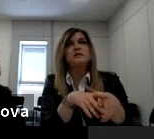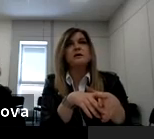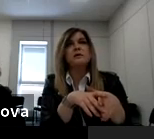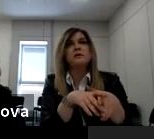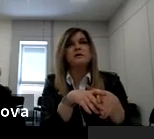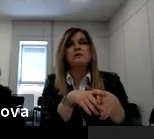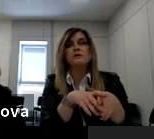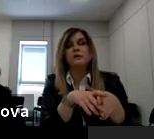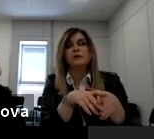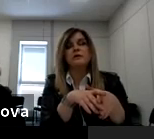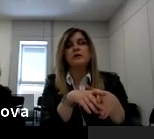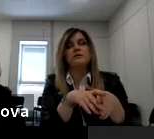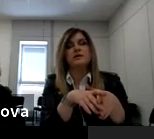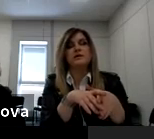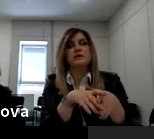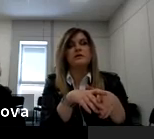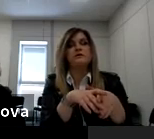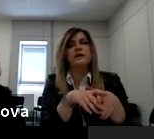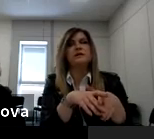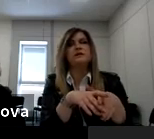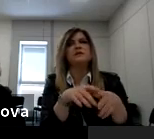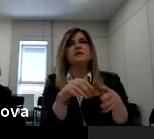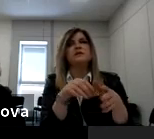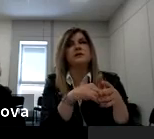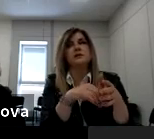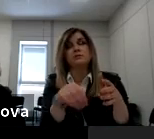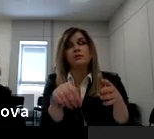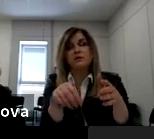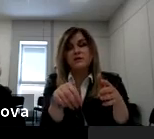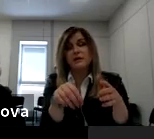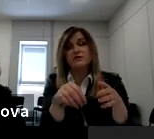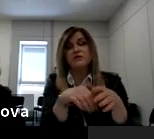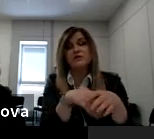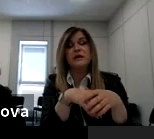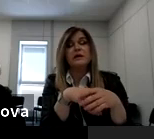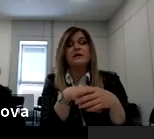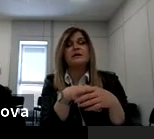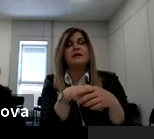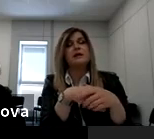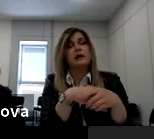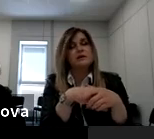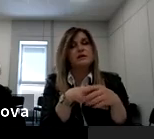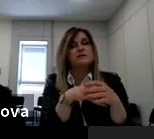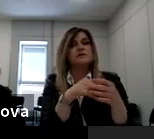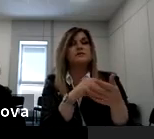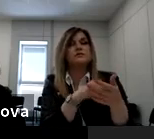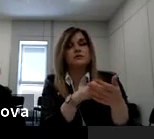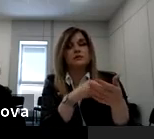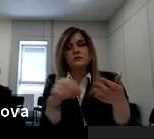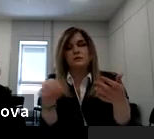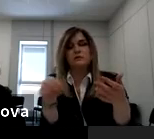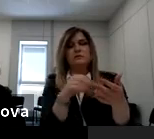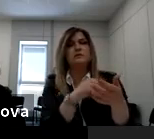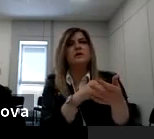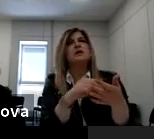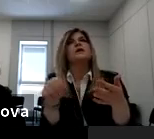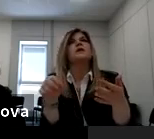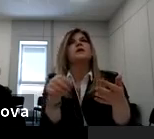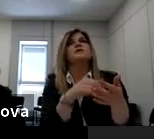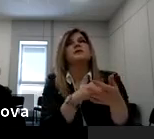have the double copper coating of LED board actually that allows us